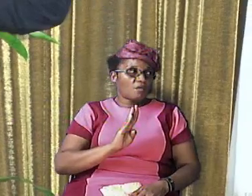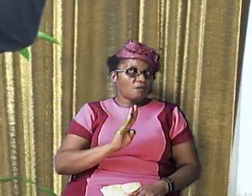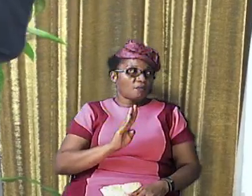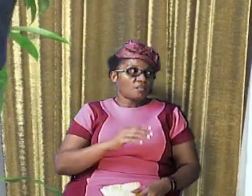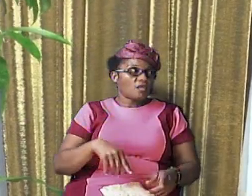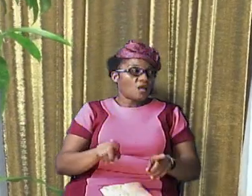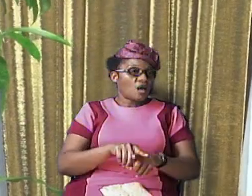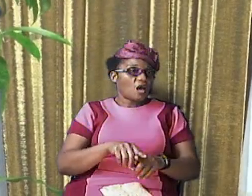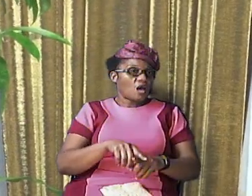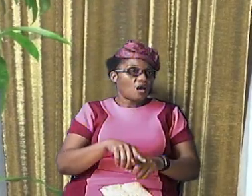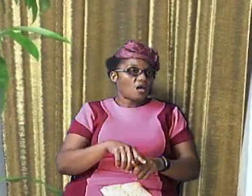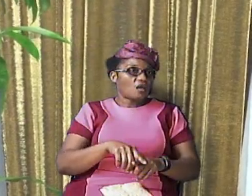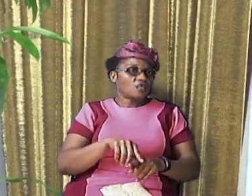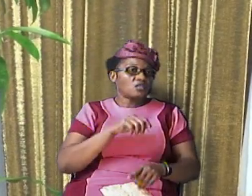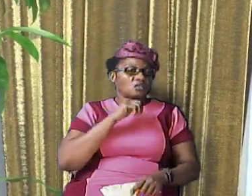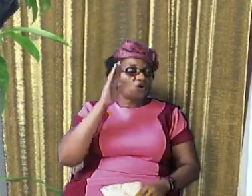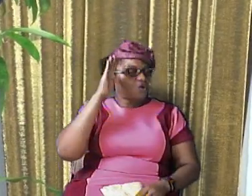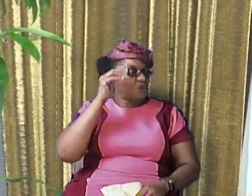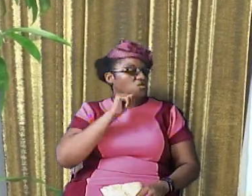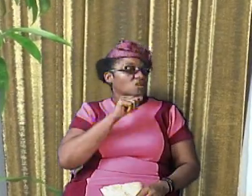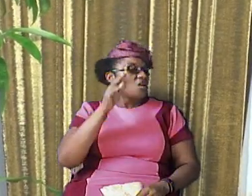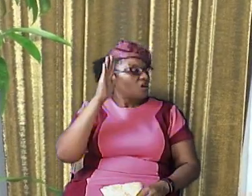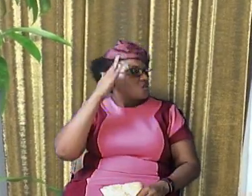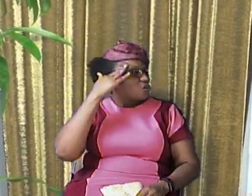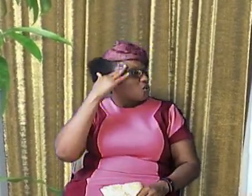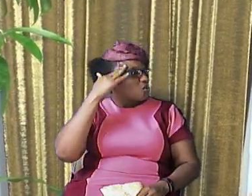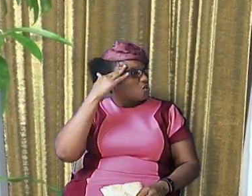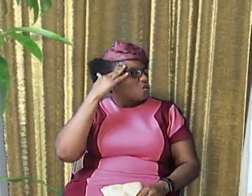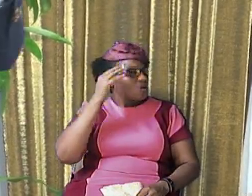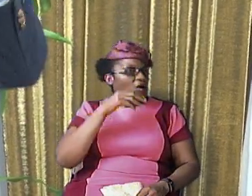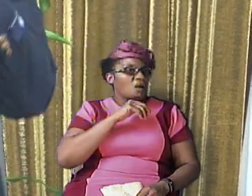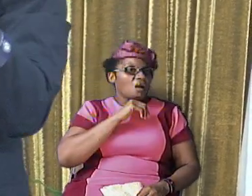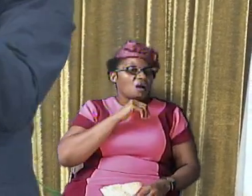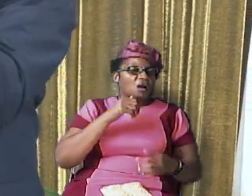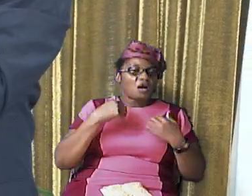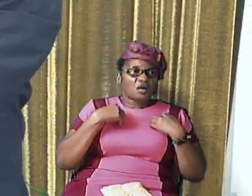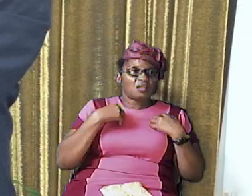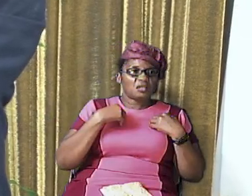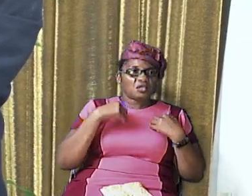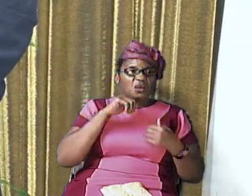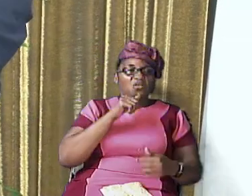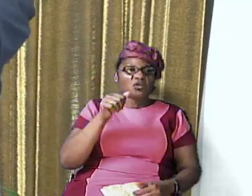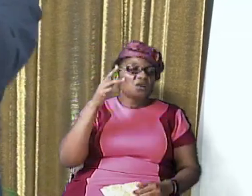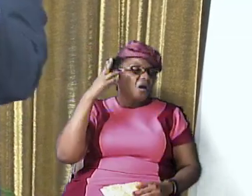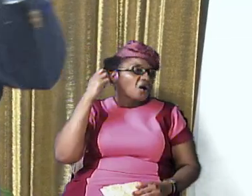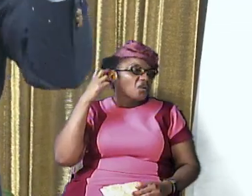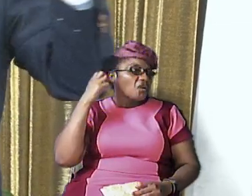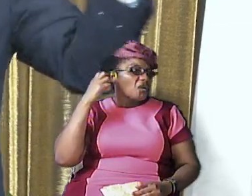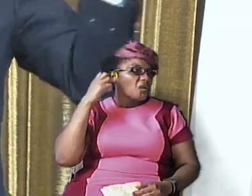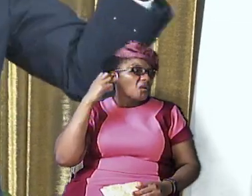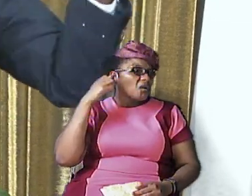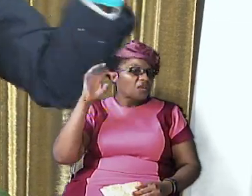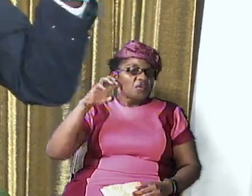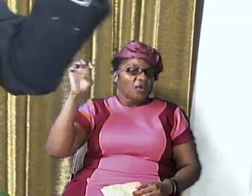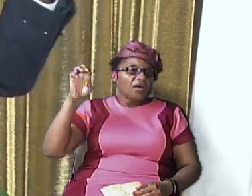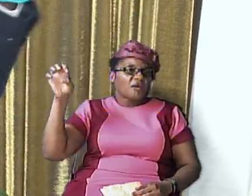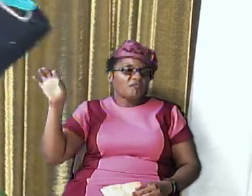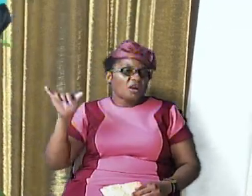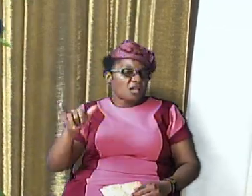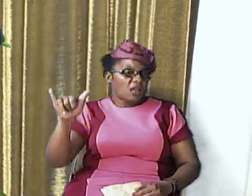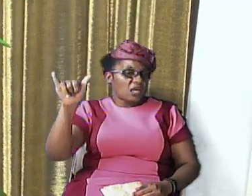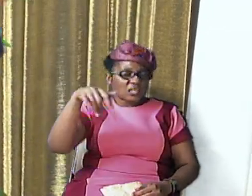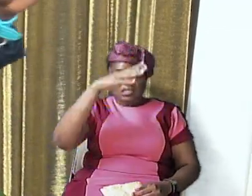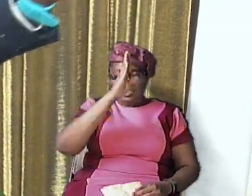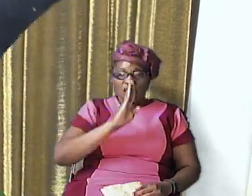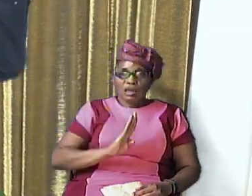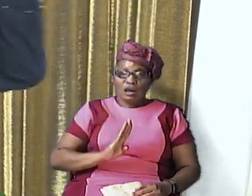thou not known? Has thou not heard that the everlasting